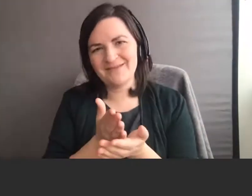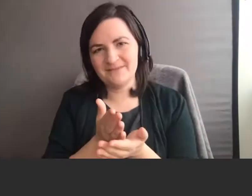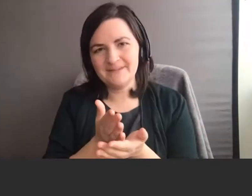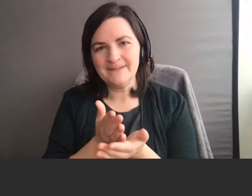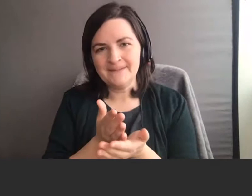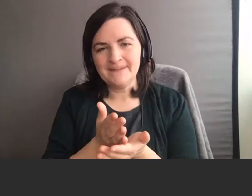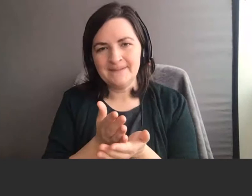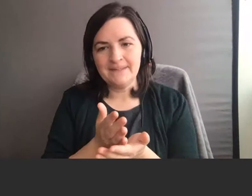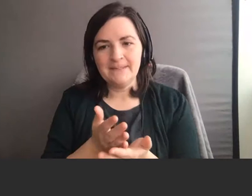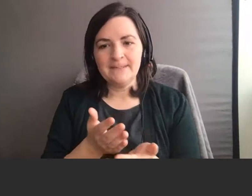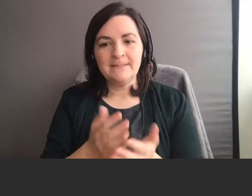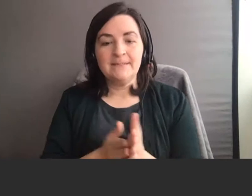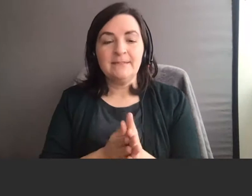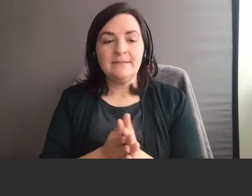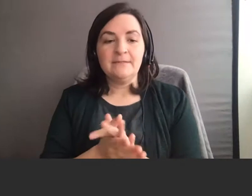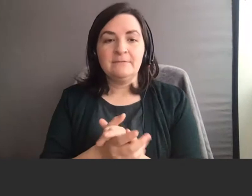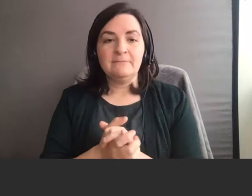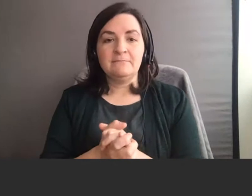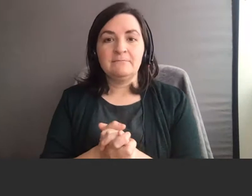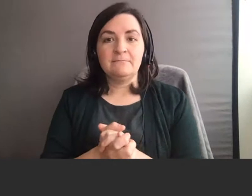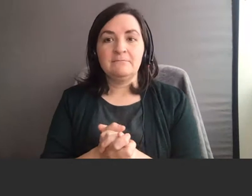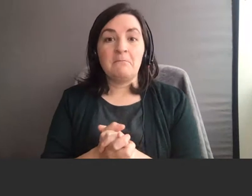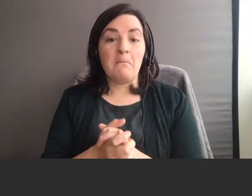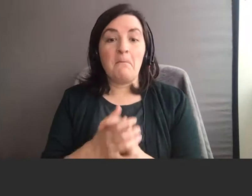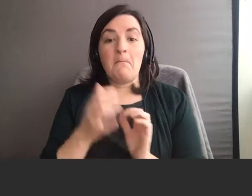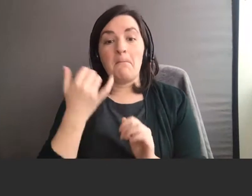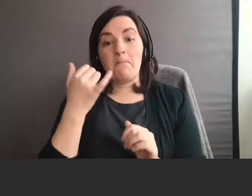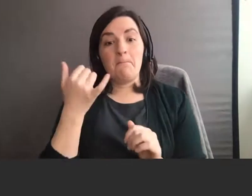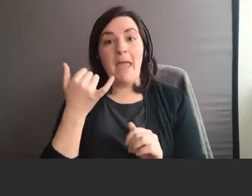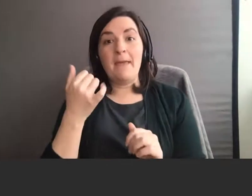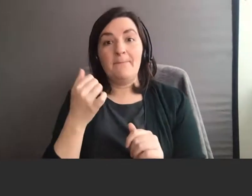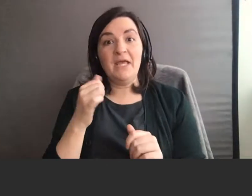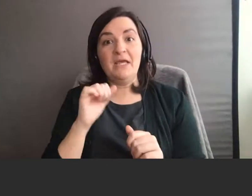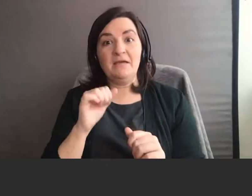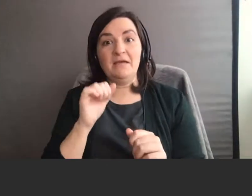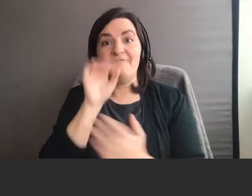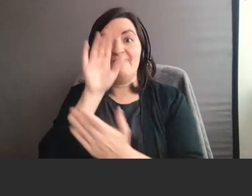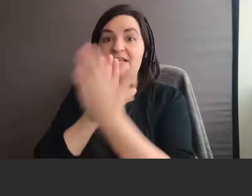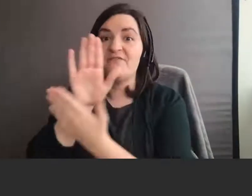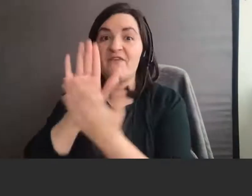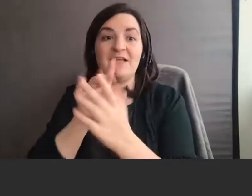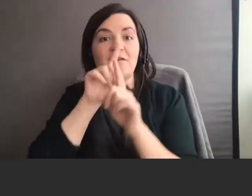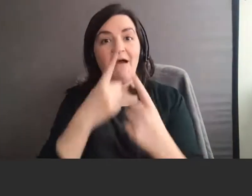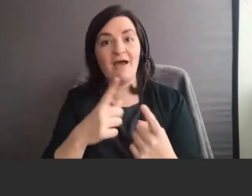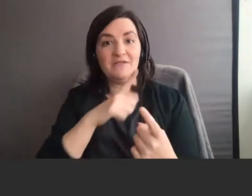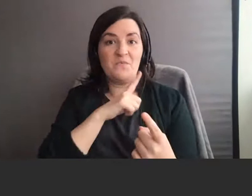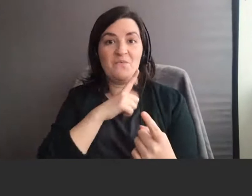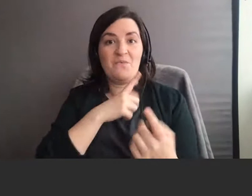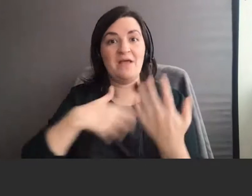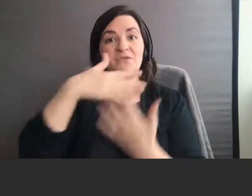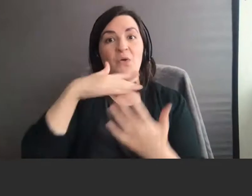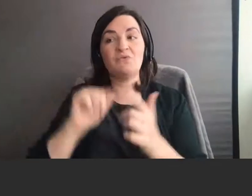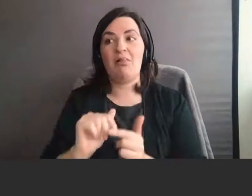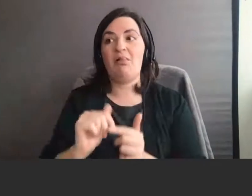It may be that you cannot meet your participants face to face because of social distancing.